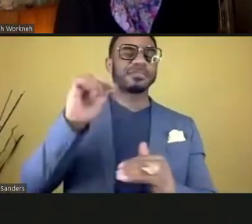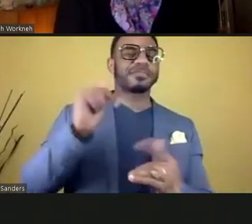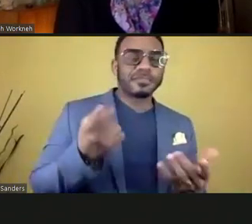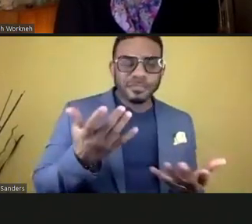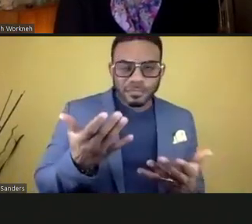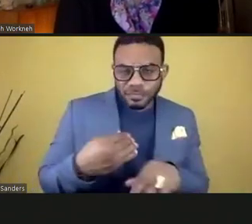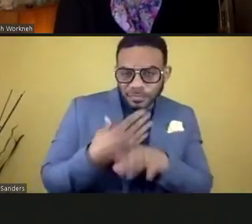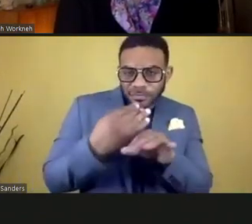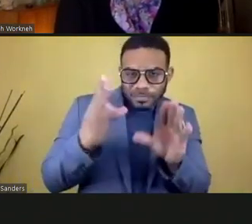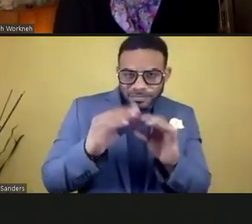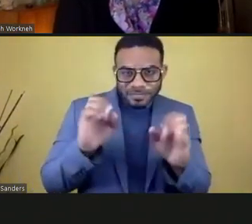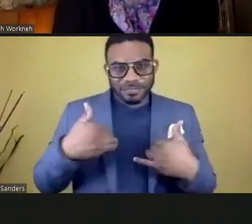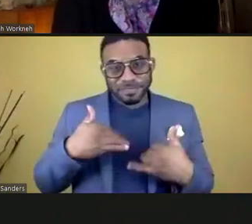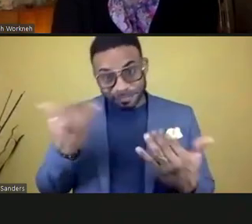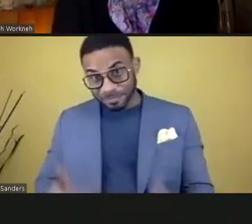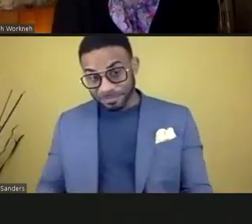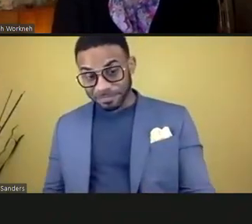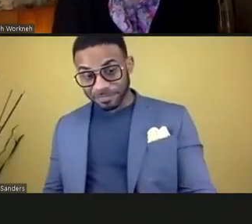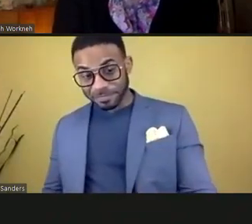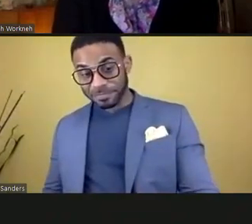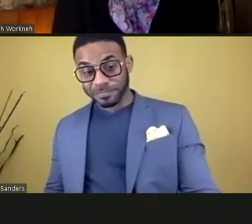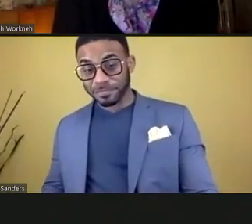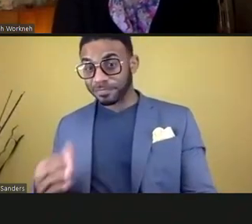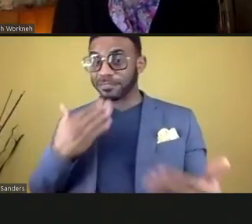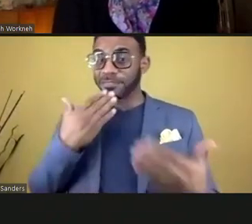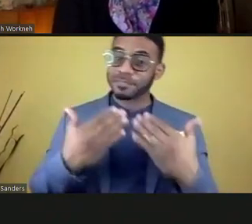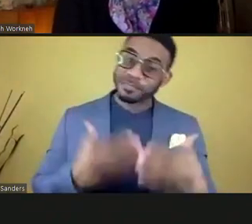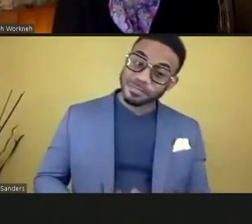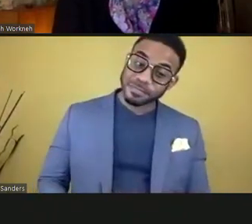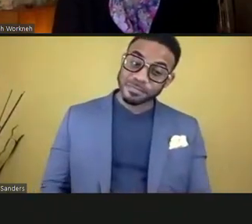Zoom meetup that we have here. So thank you.